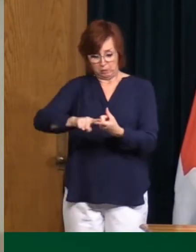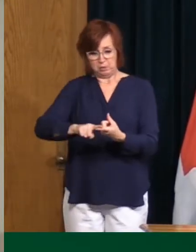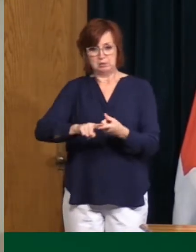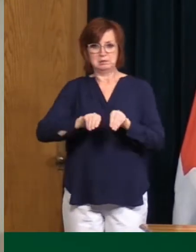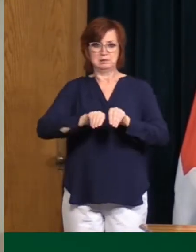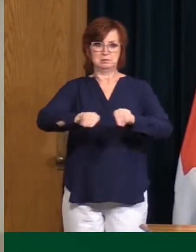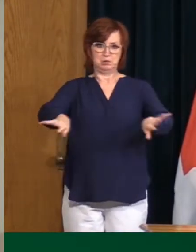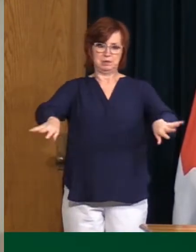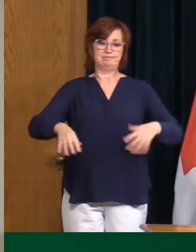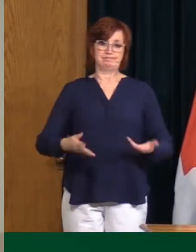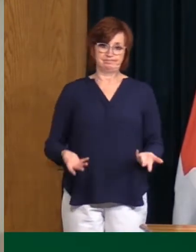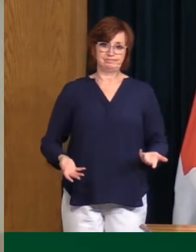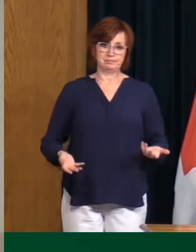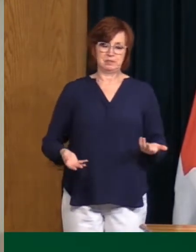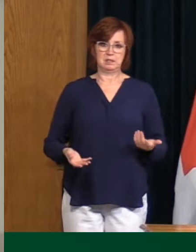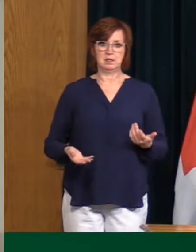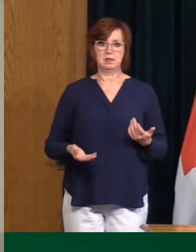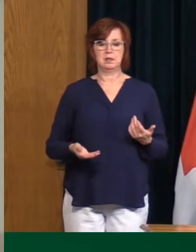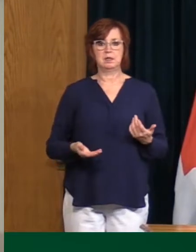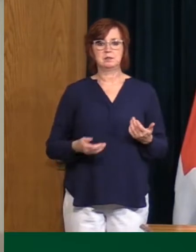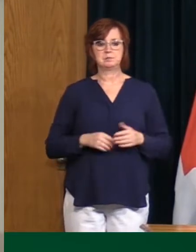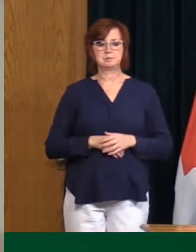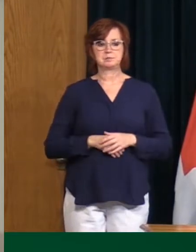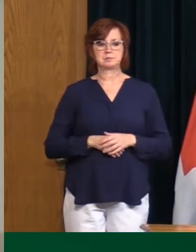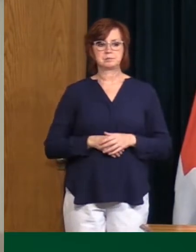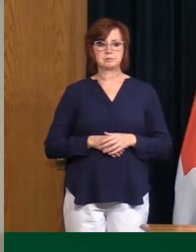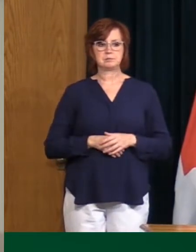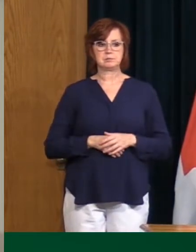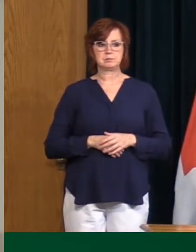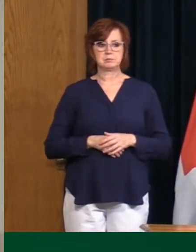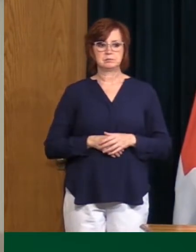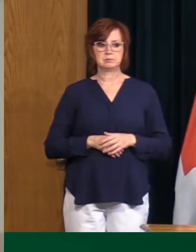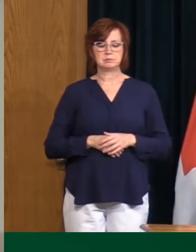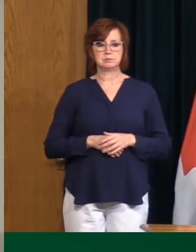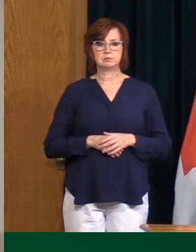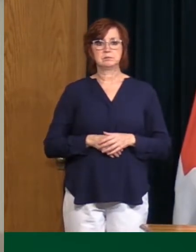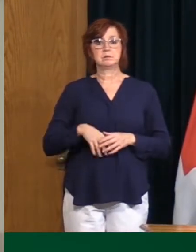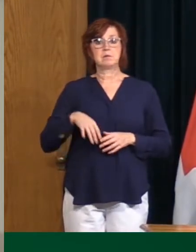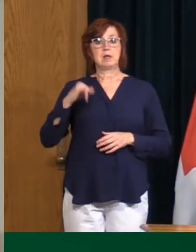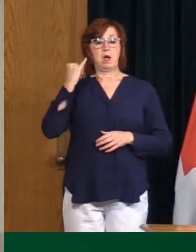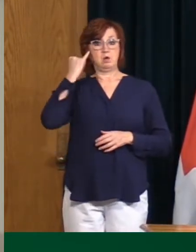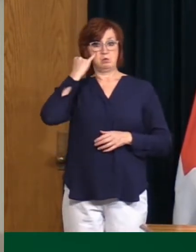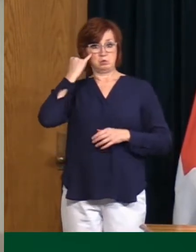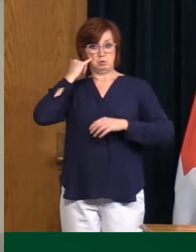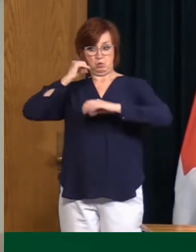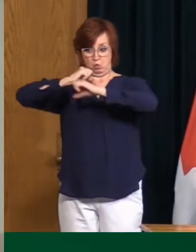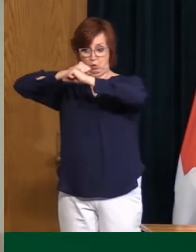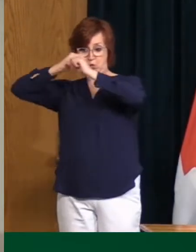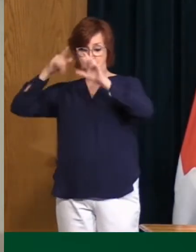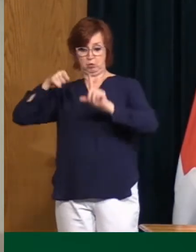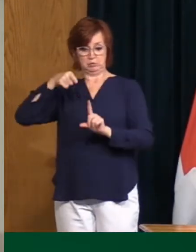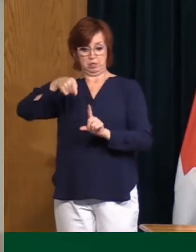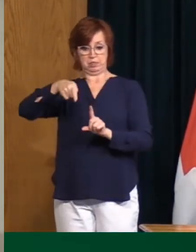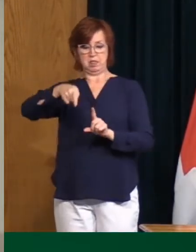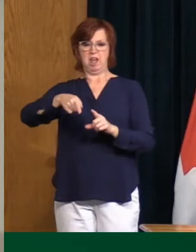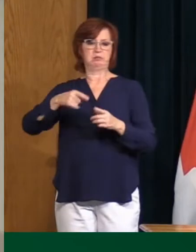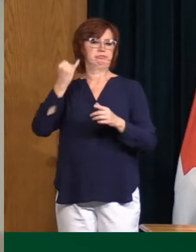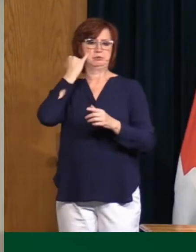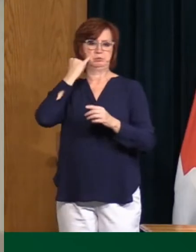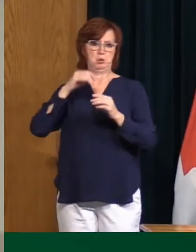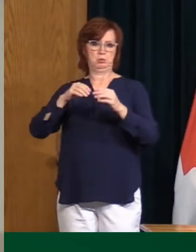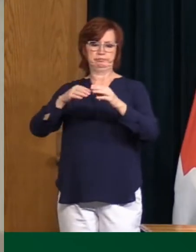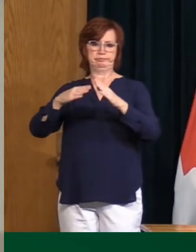transmission in settings where we don't observe physical distancing. So, Scott mentioned the effective reproductive